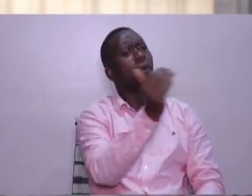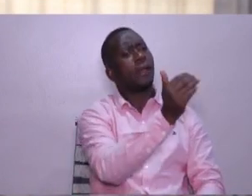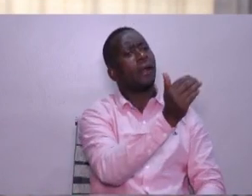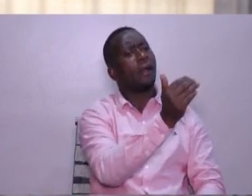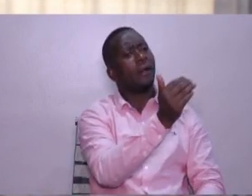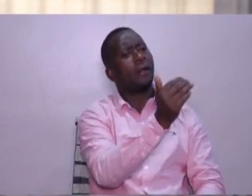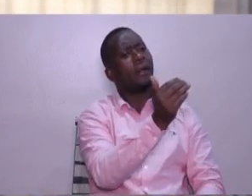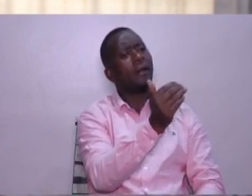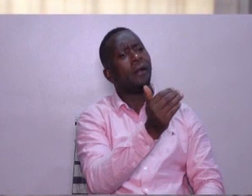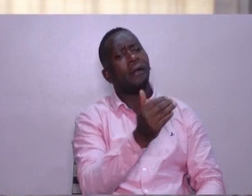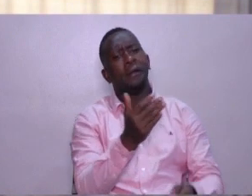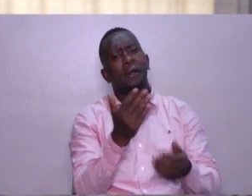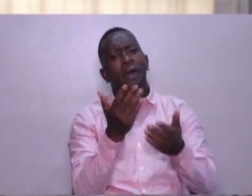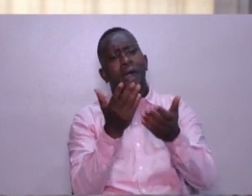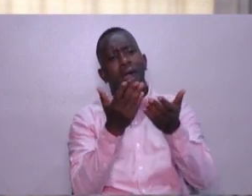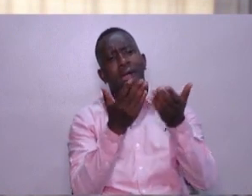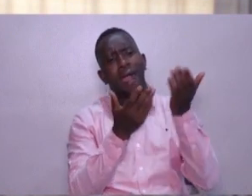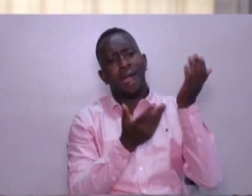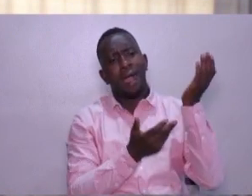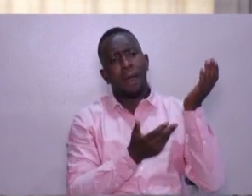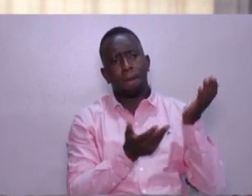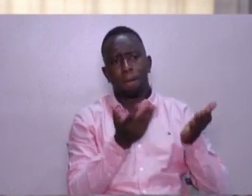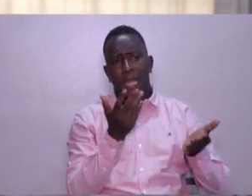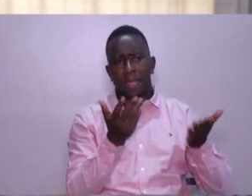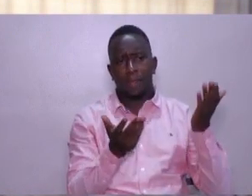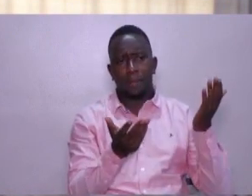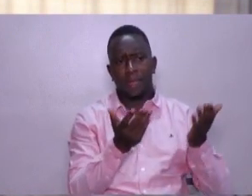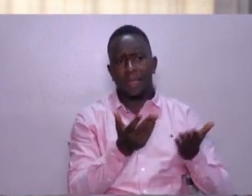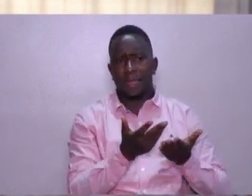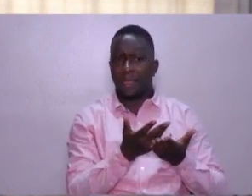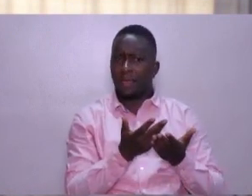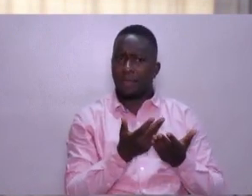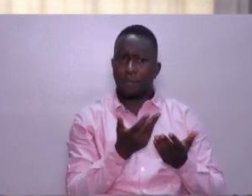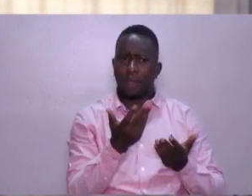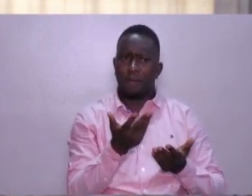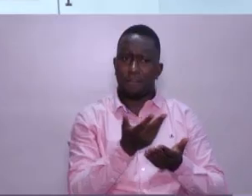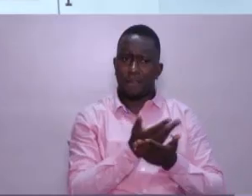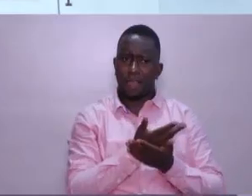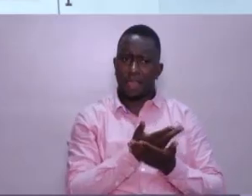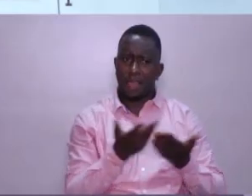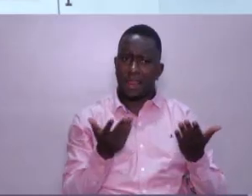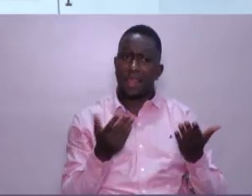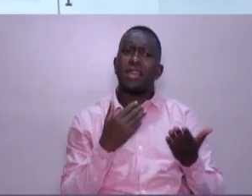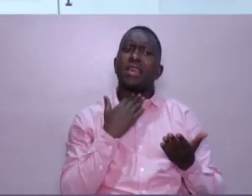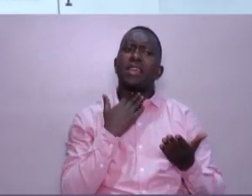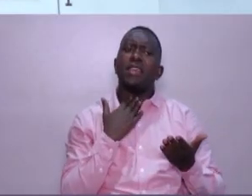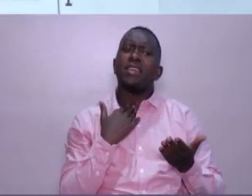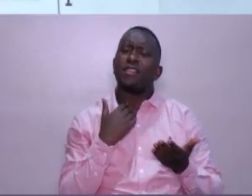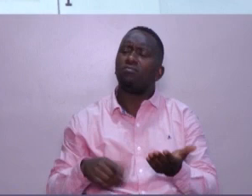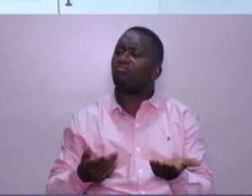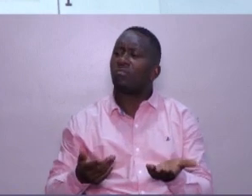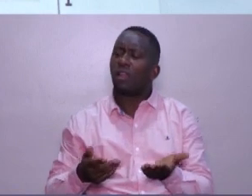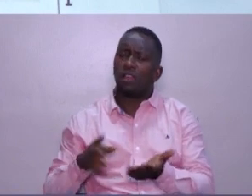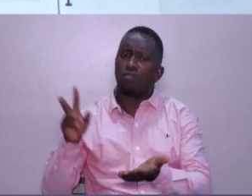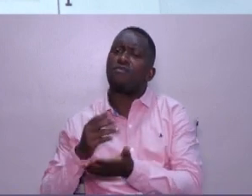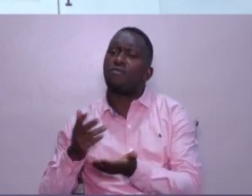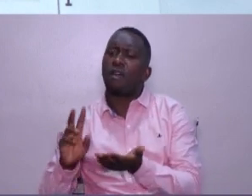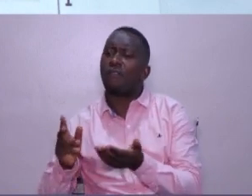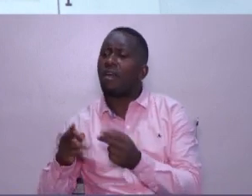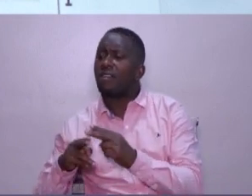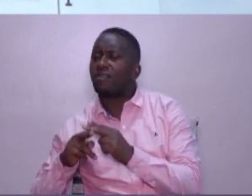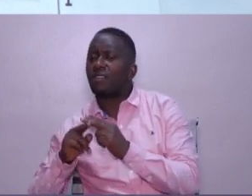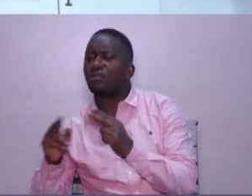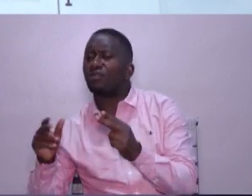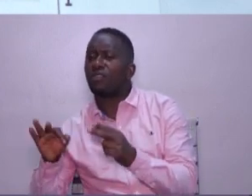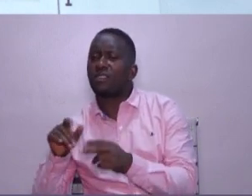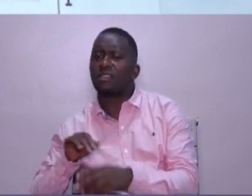please. Is there also maybe, is there a need to acknowledge the source of the image in case basically?